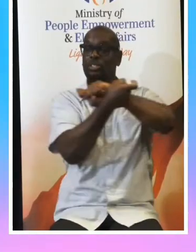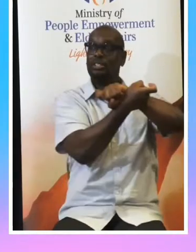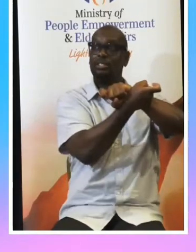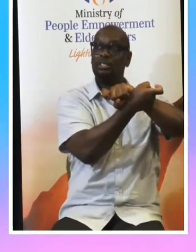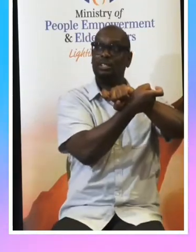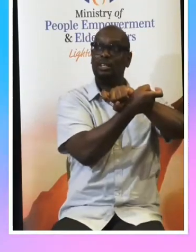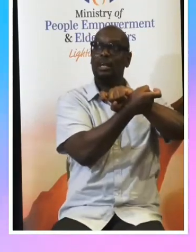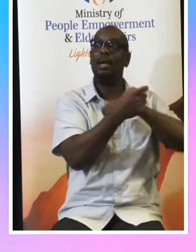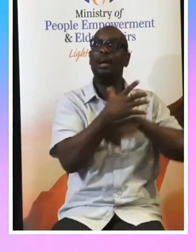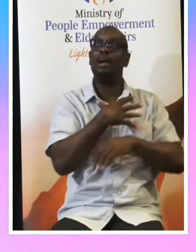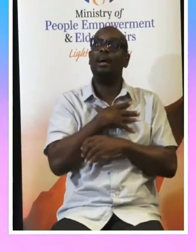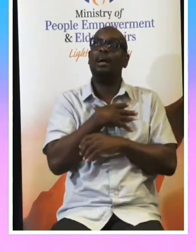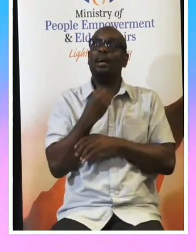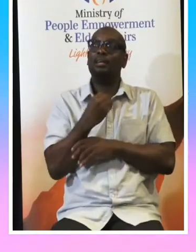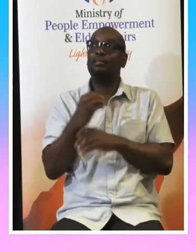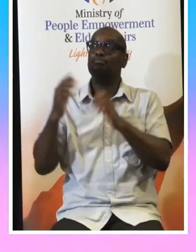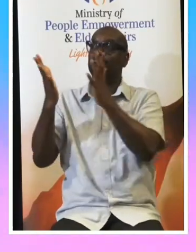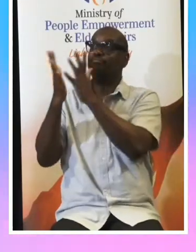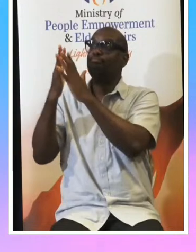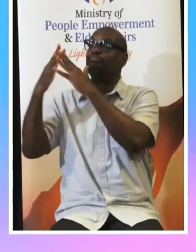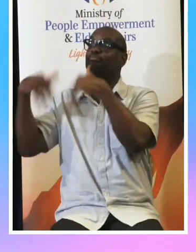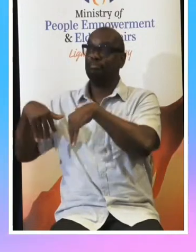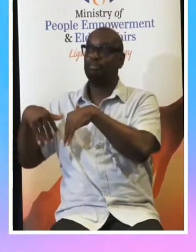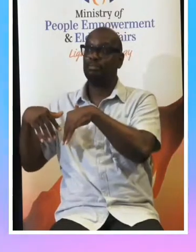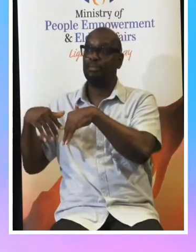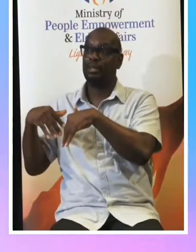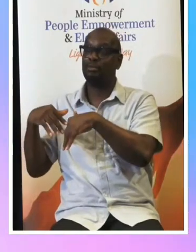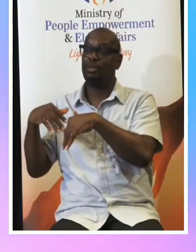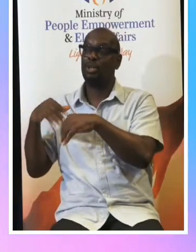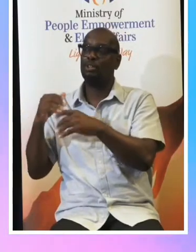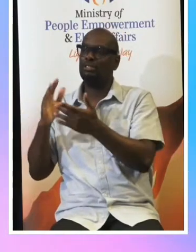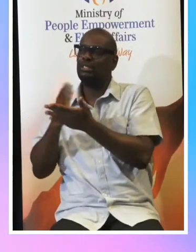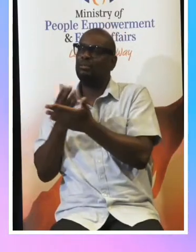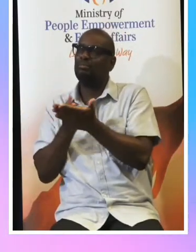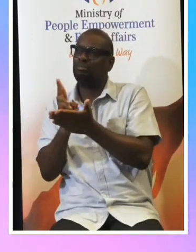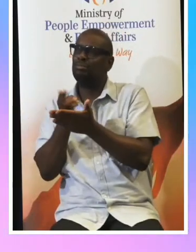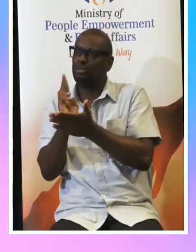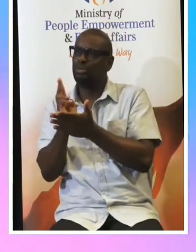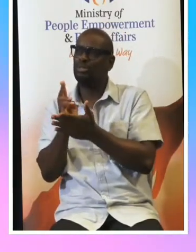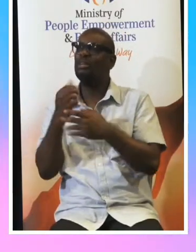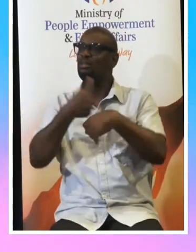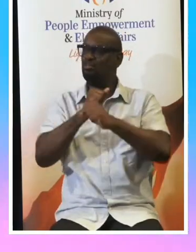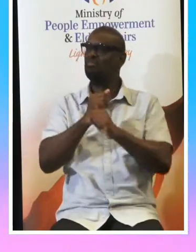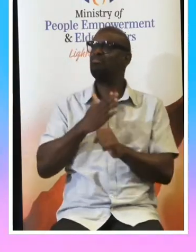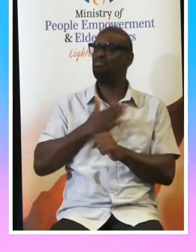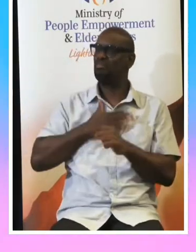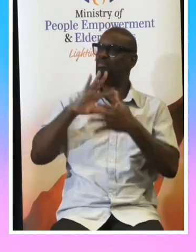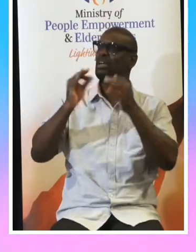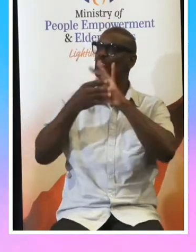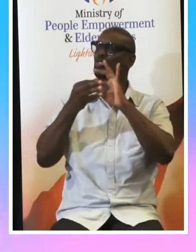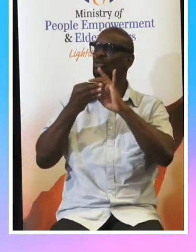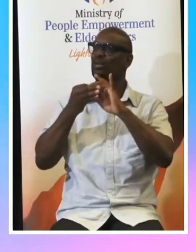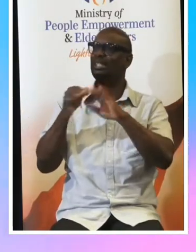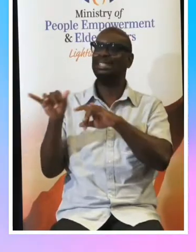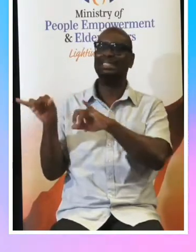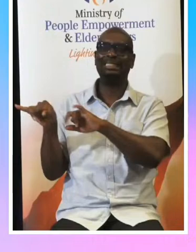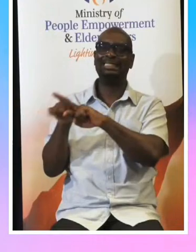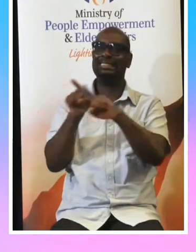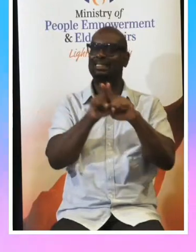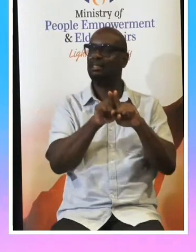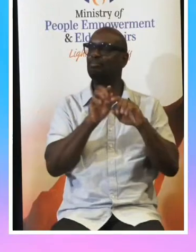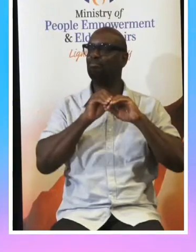my story, to the extent that it is, exceptional. Deal? Yes? Deal? Good.